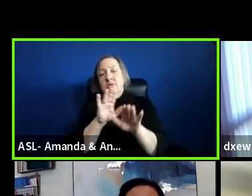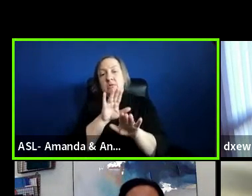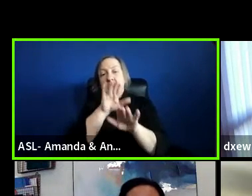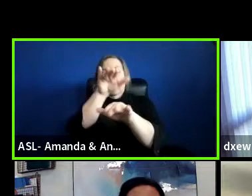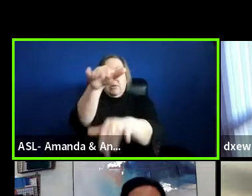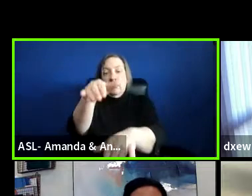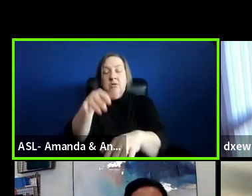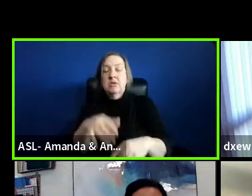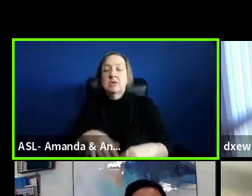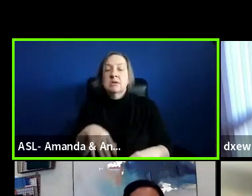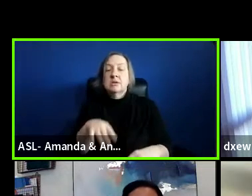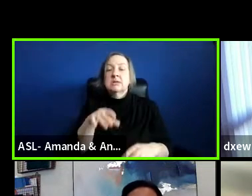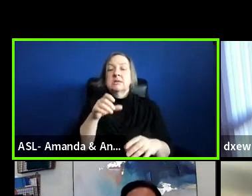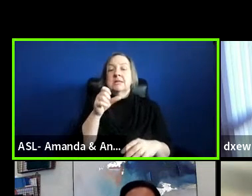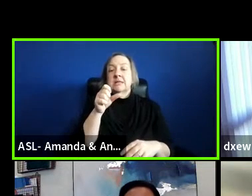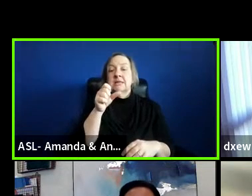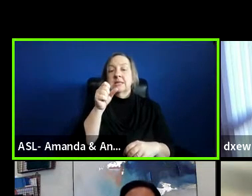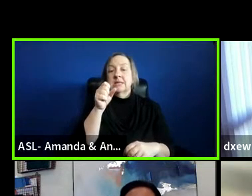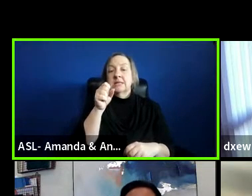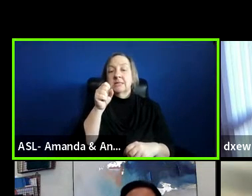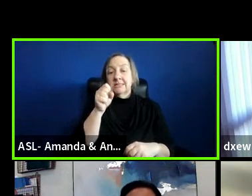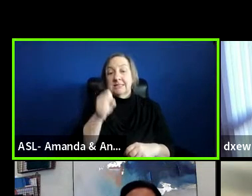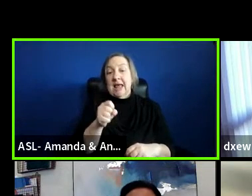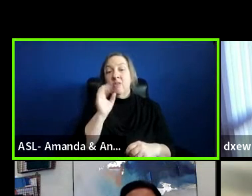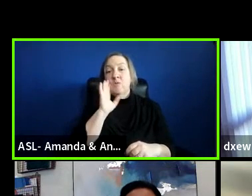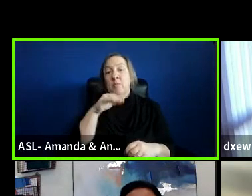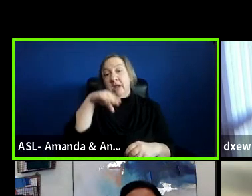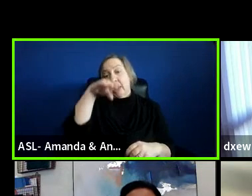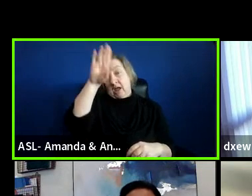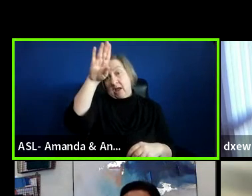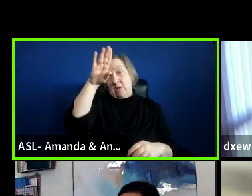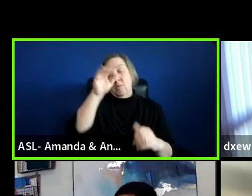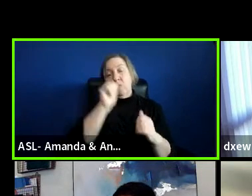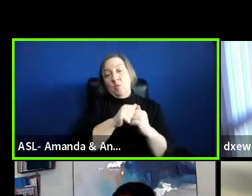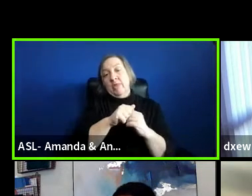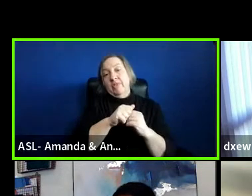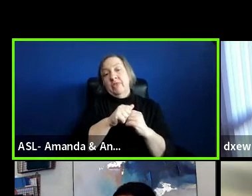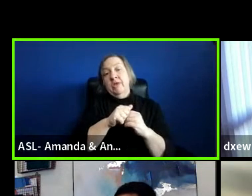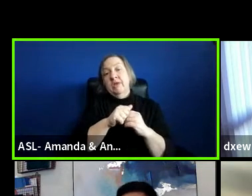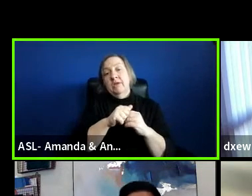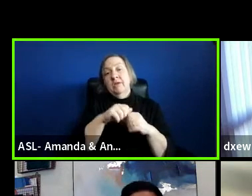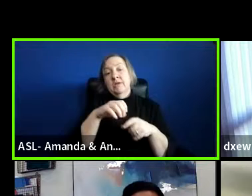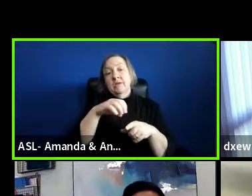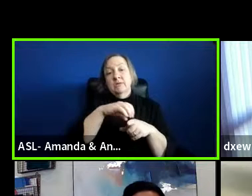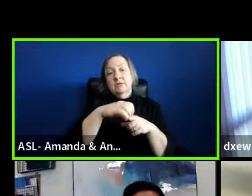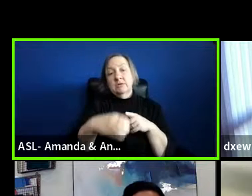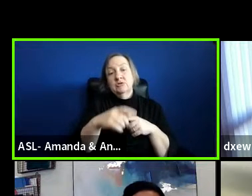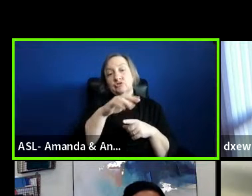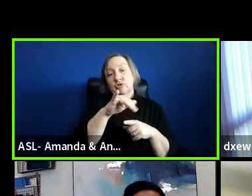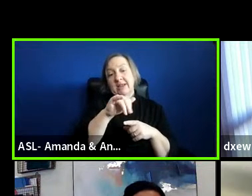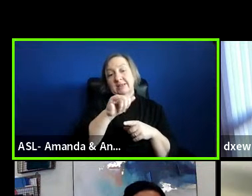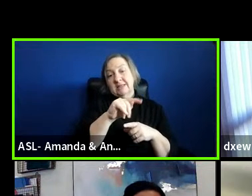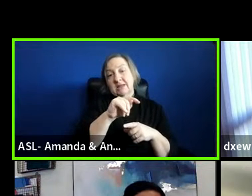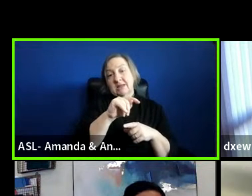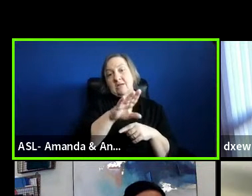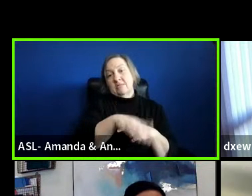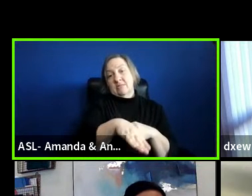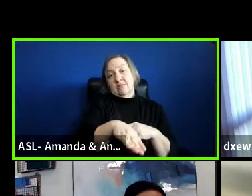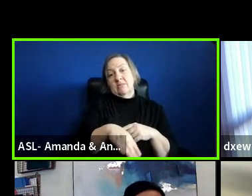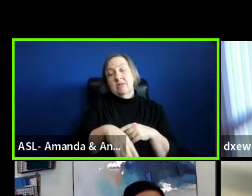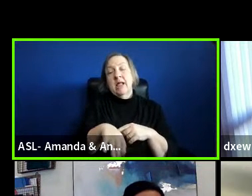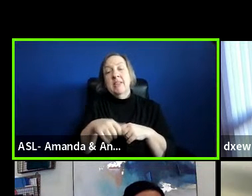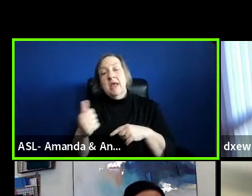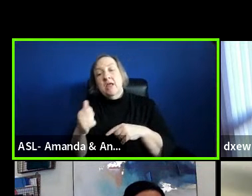the southbound traffic on the upper level with the transit on the lower level. And the northbound bridge will be